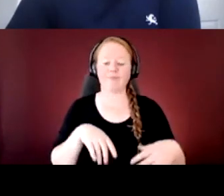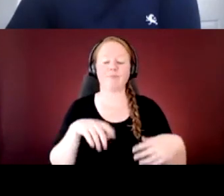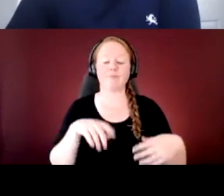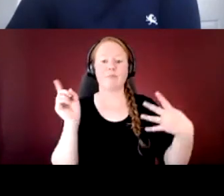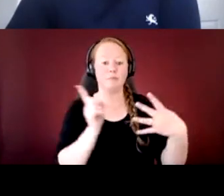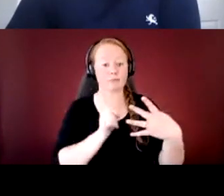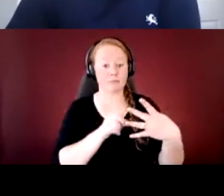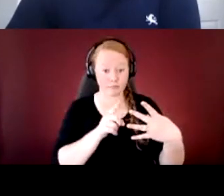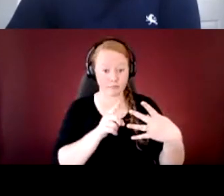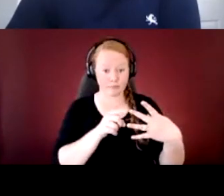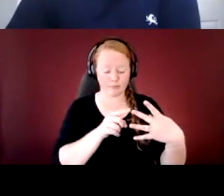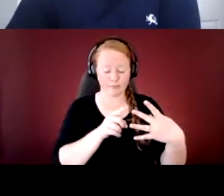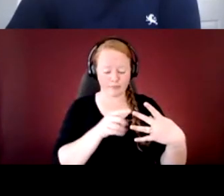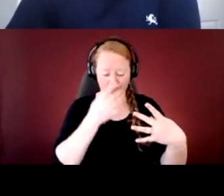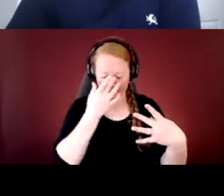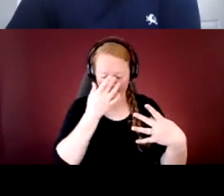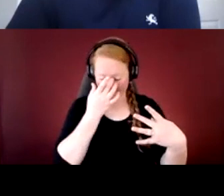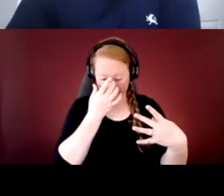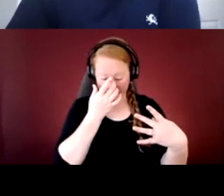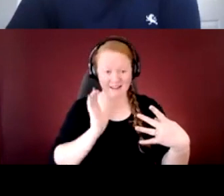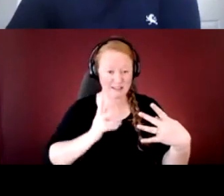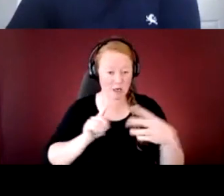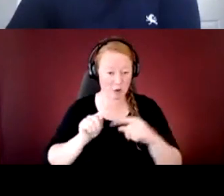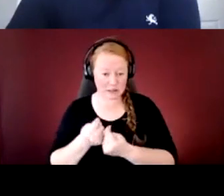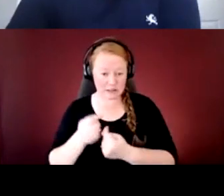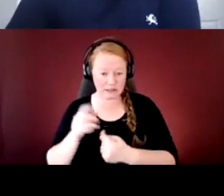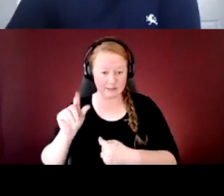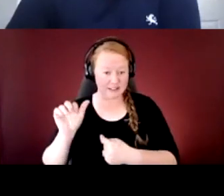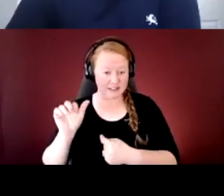while the data and evaluation team did a lot of analysis